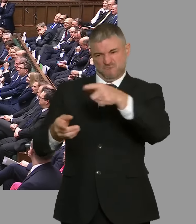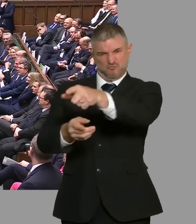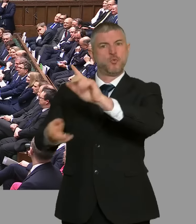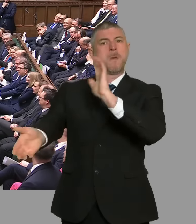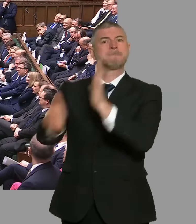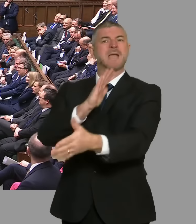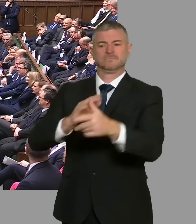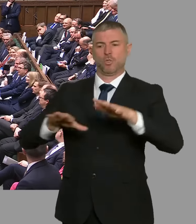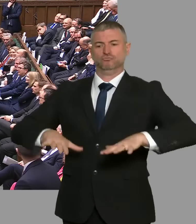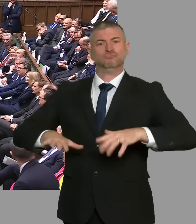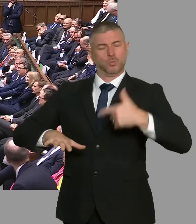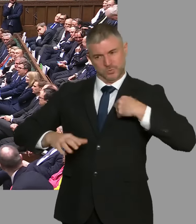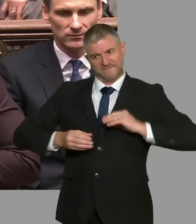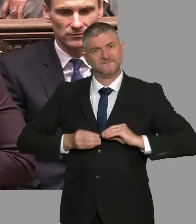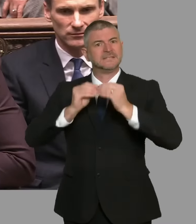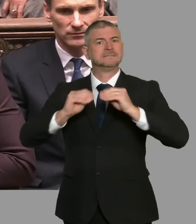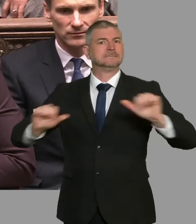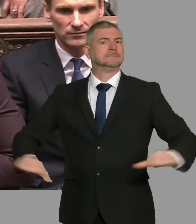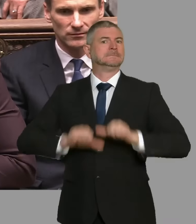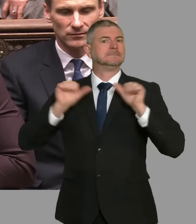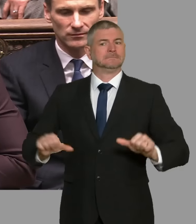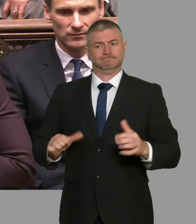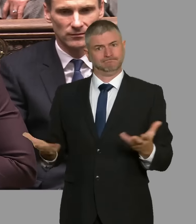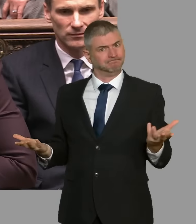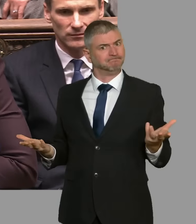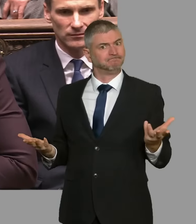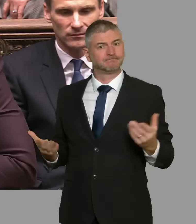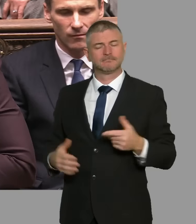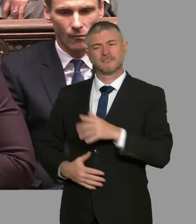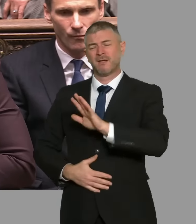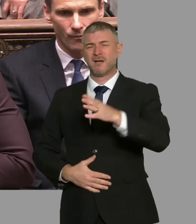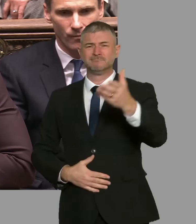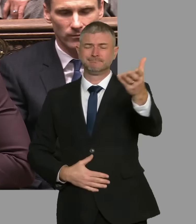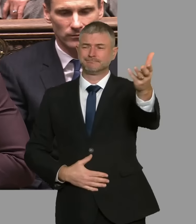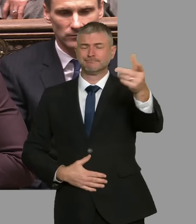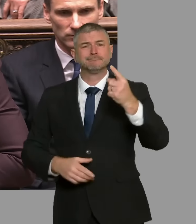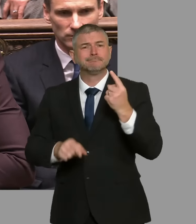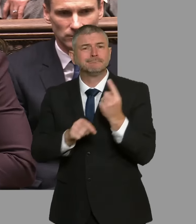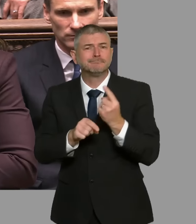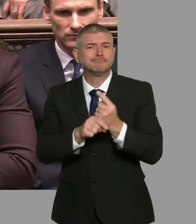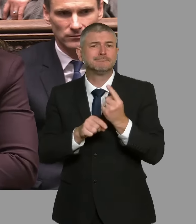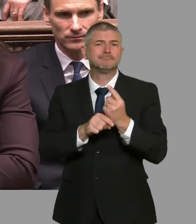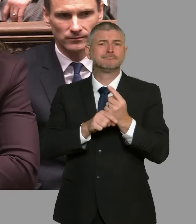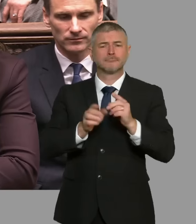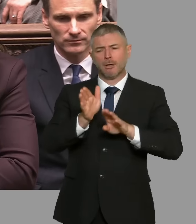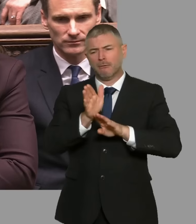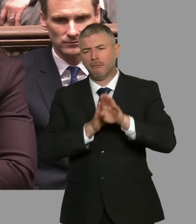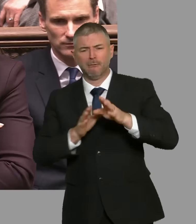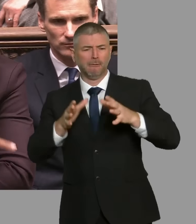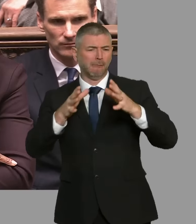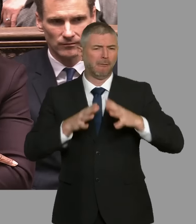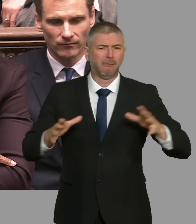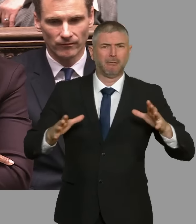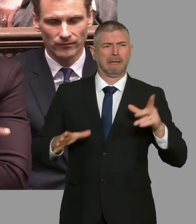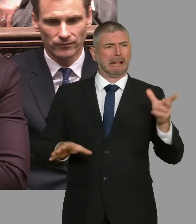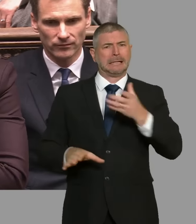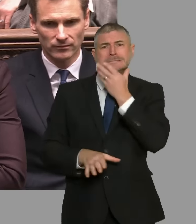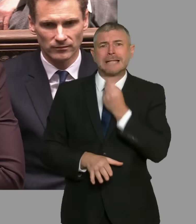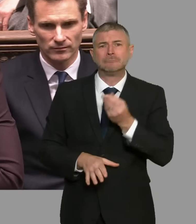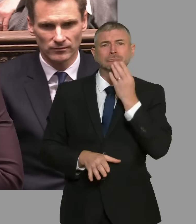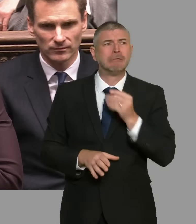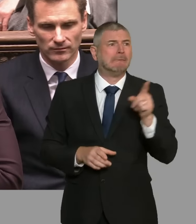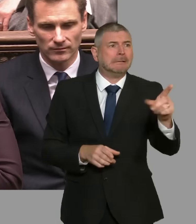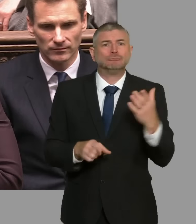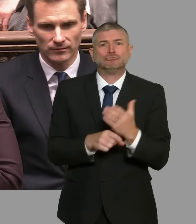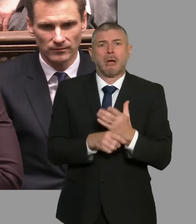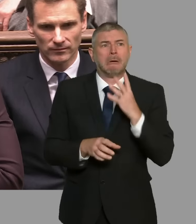Mr. Speaker, he's talking about growth and investment while the Prime Minister desperately tries to cling on to his own job. Perhaps he understands what it's like for